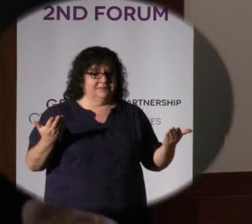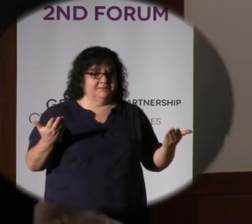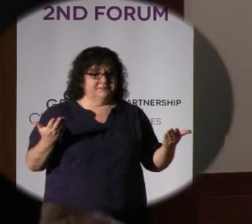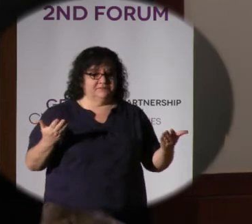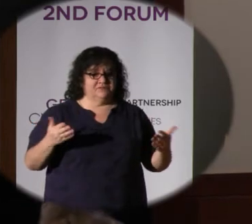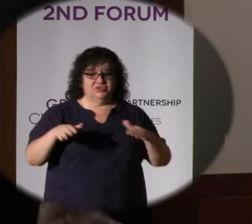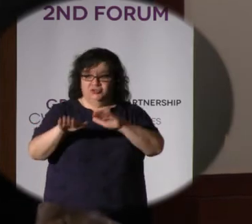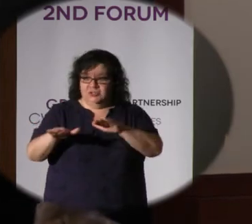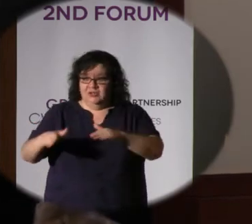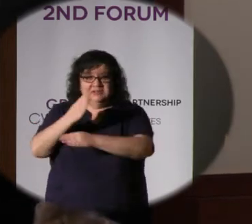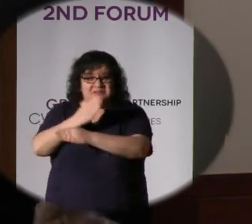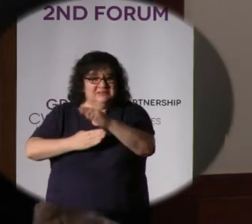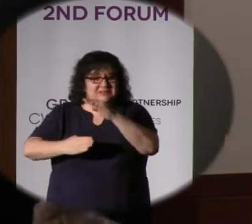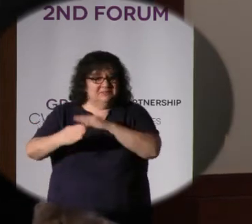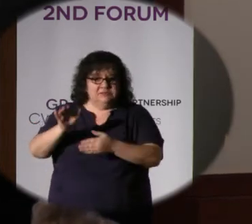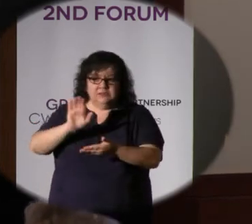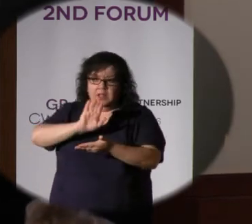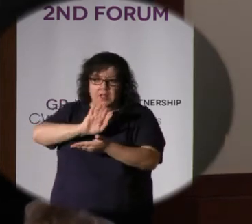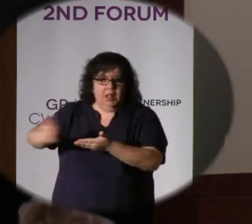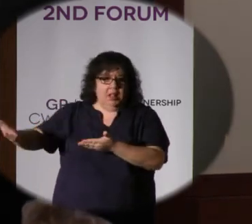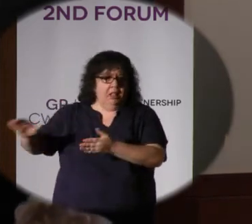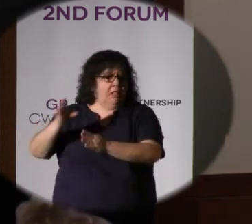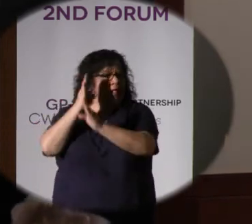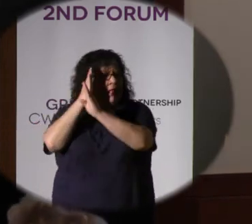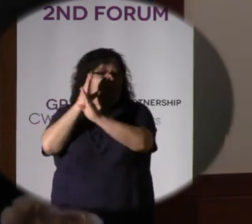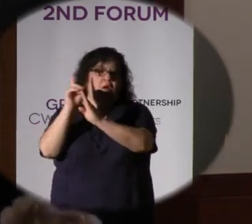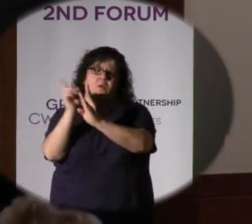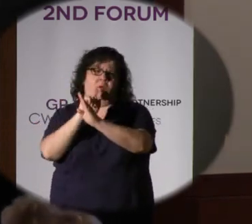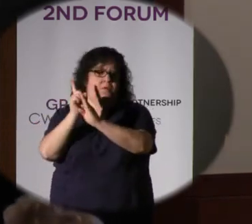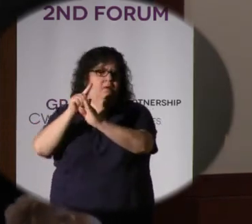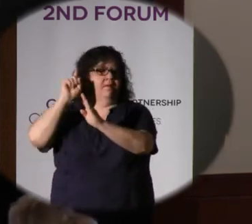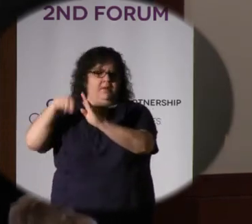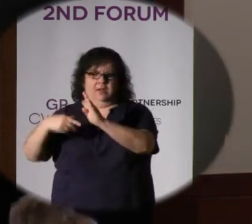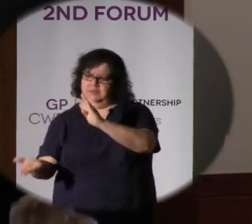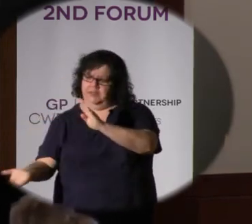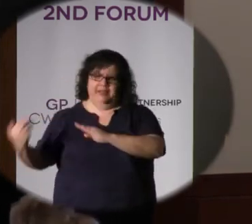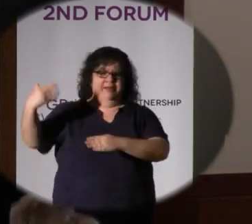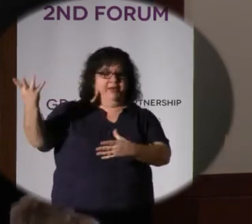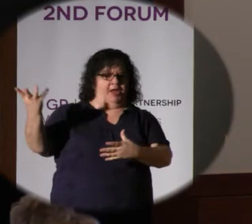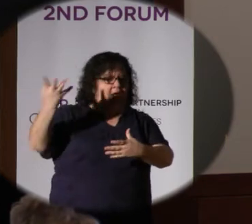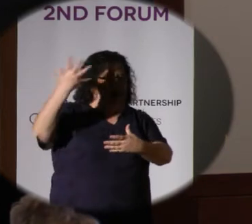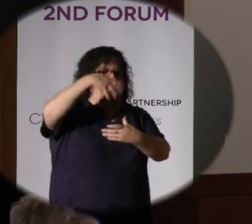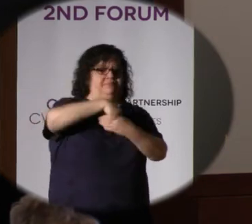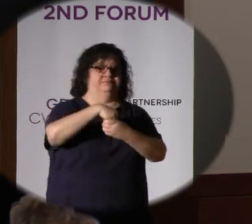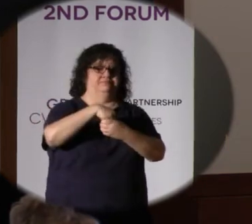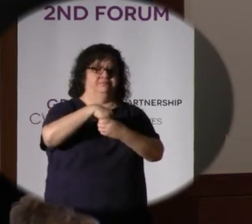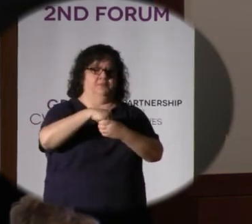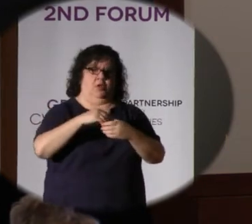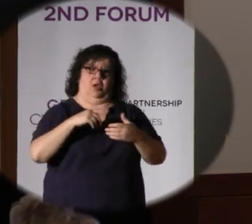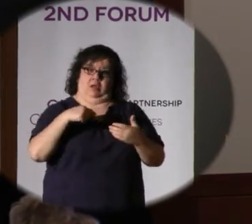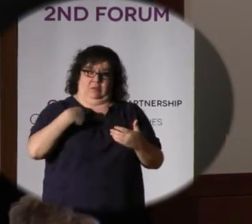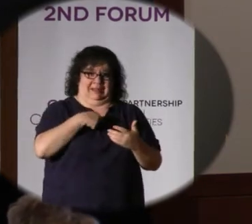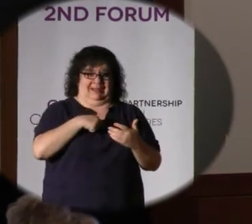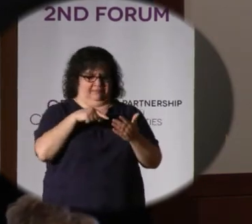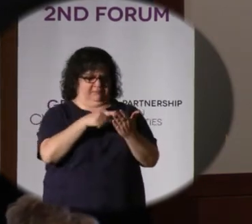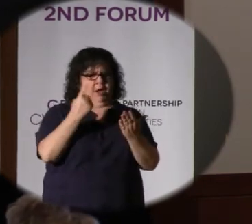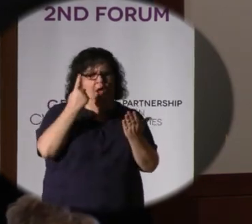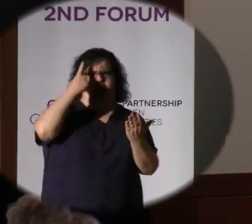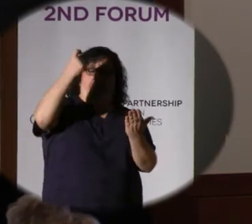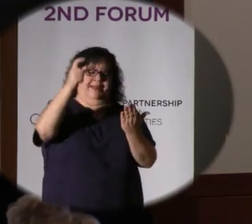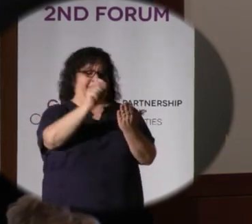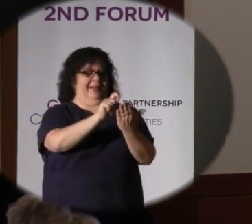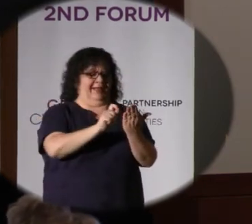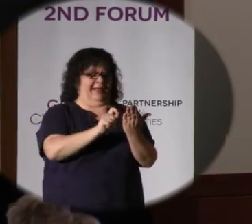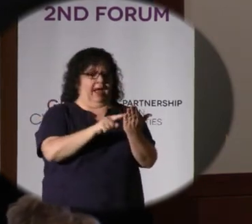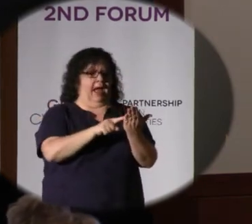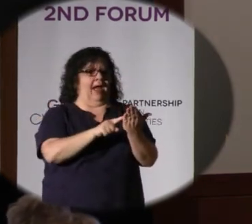and excluded children central in the design, communication, implementation,